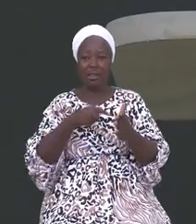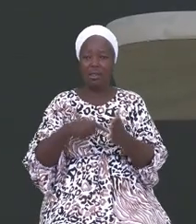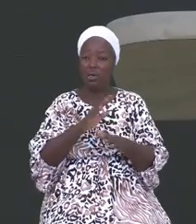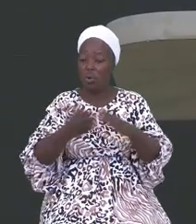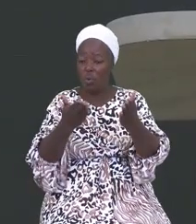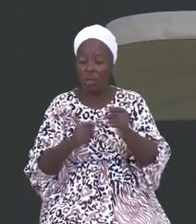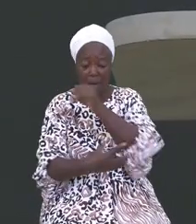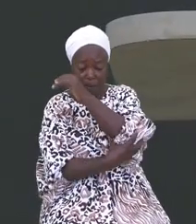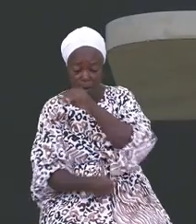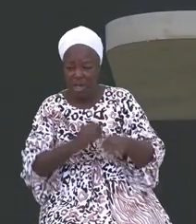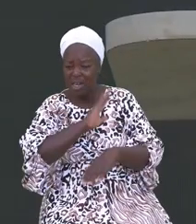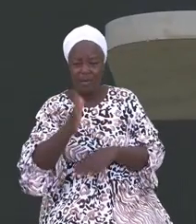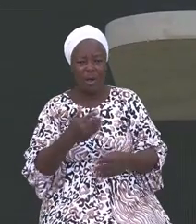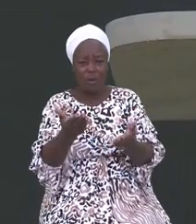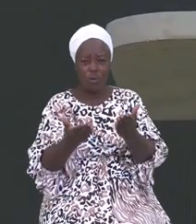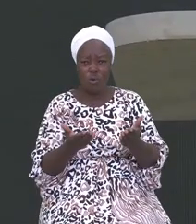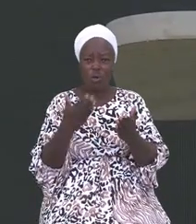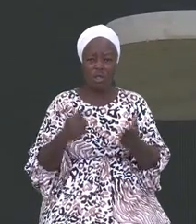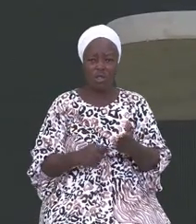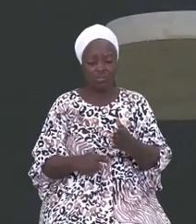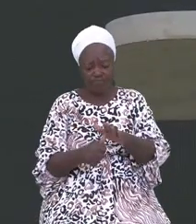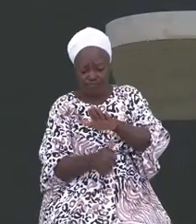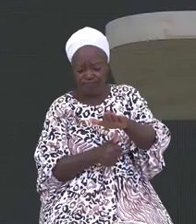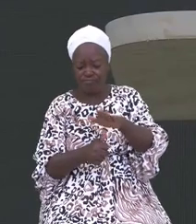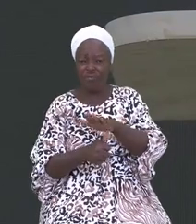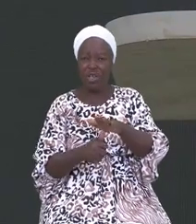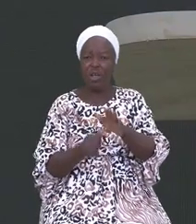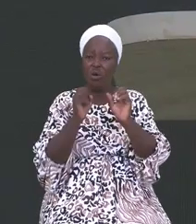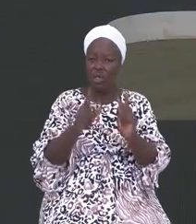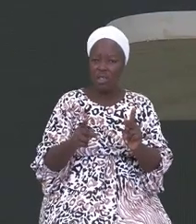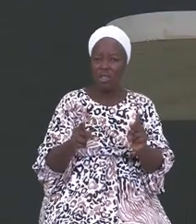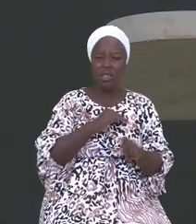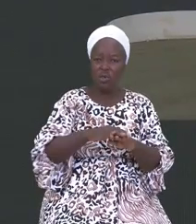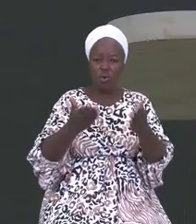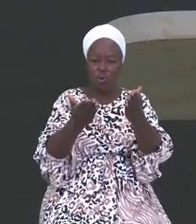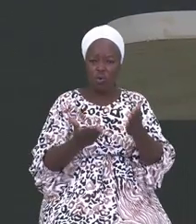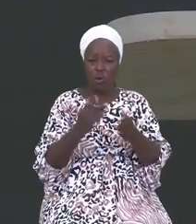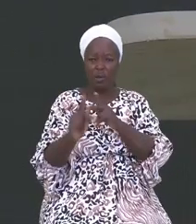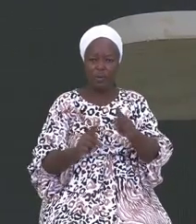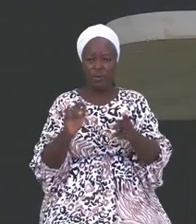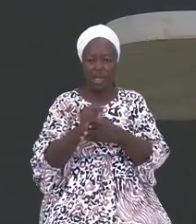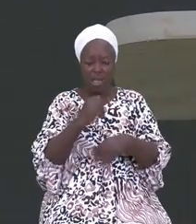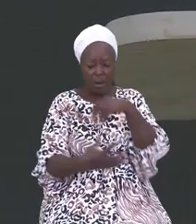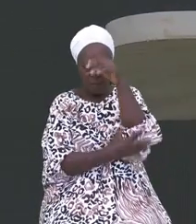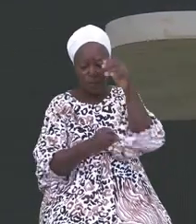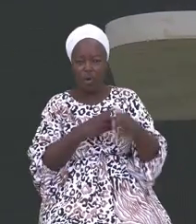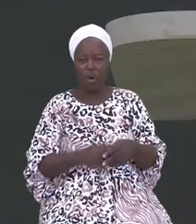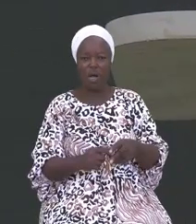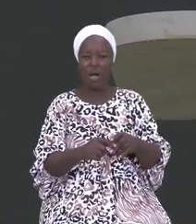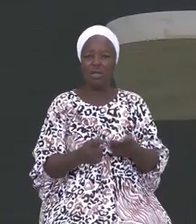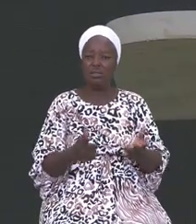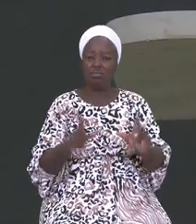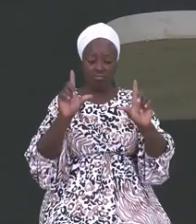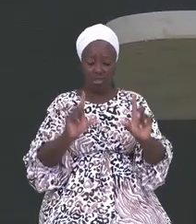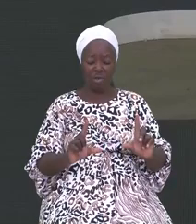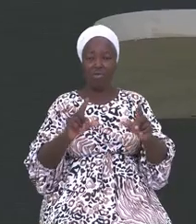They don't ever want the underprivileged. They don't ever want the people who are poor and lowly there to